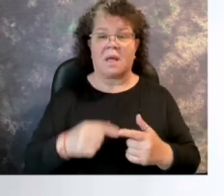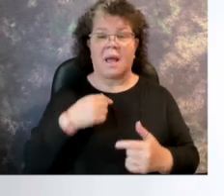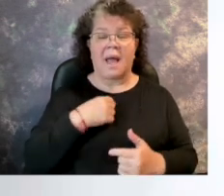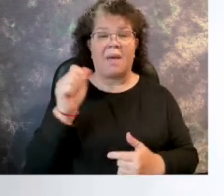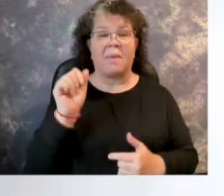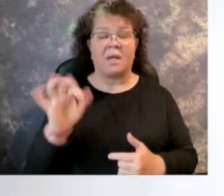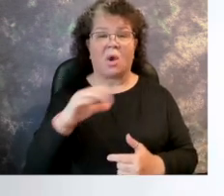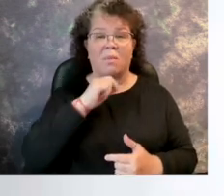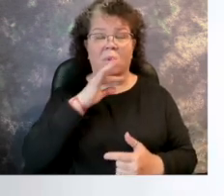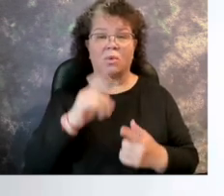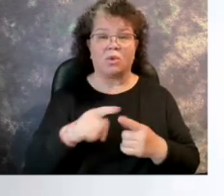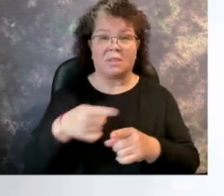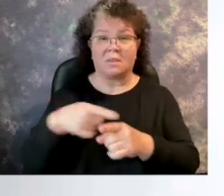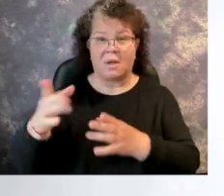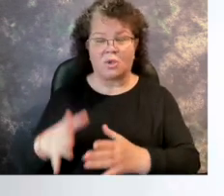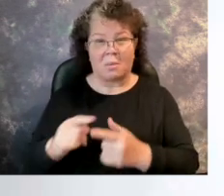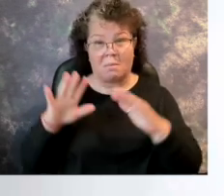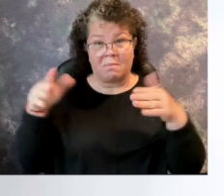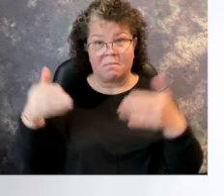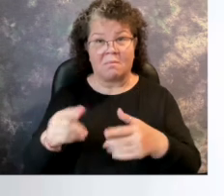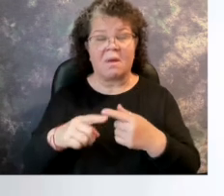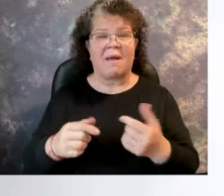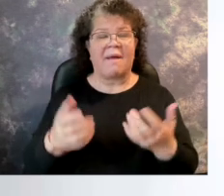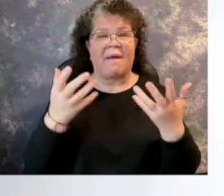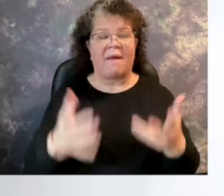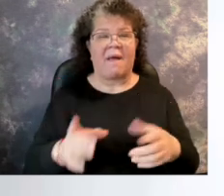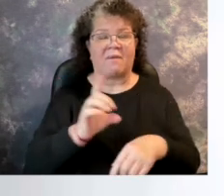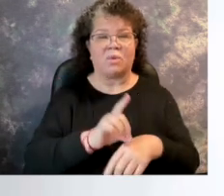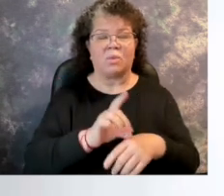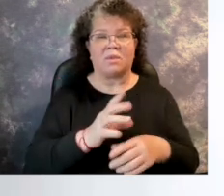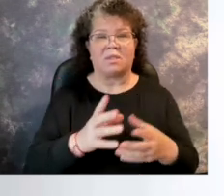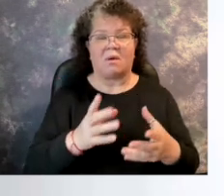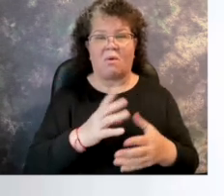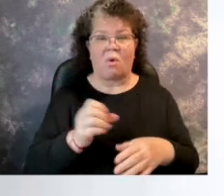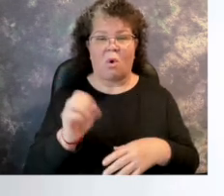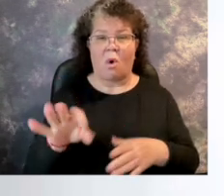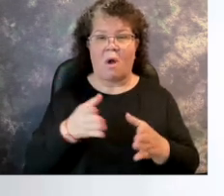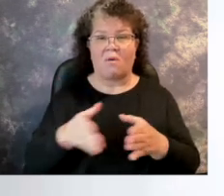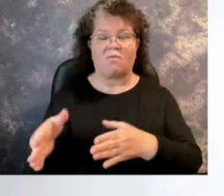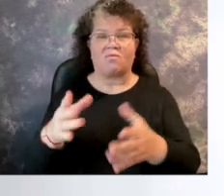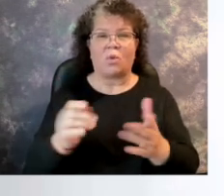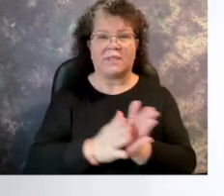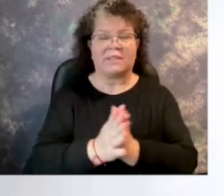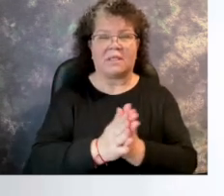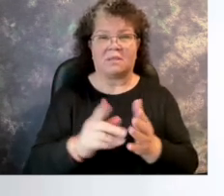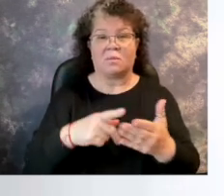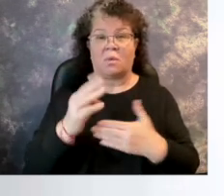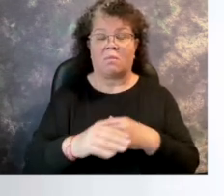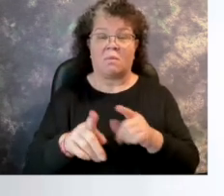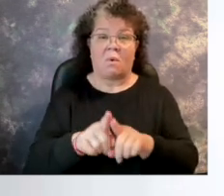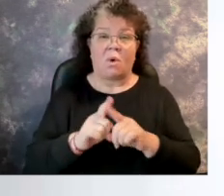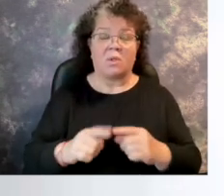pollution specialist, and my work is focused in heavy-duty off-road incentive programs. I also coordinate equity and